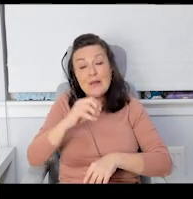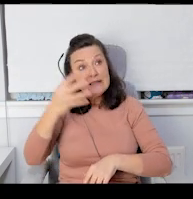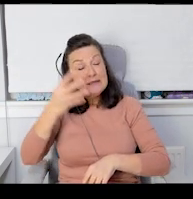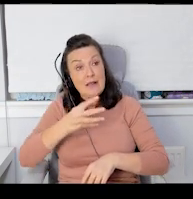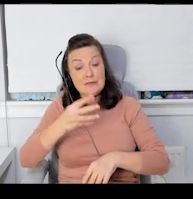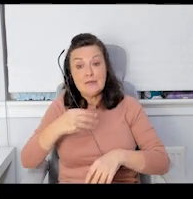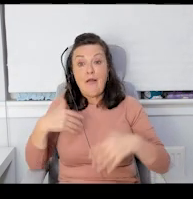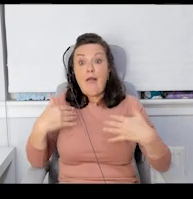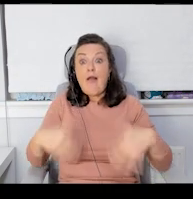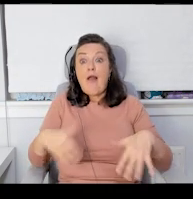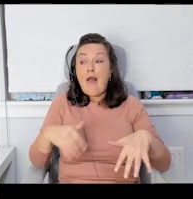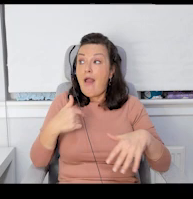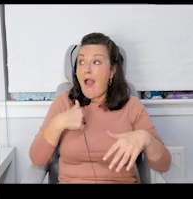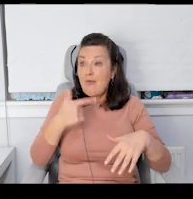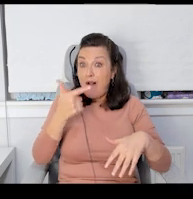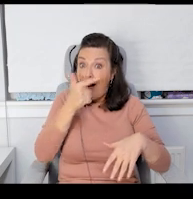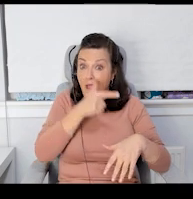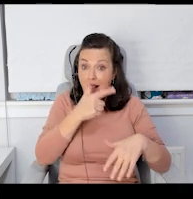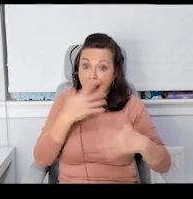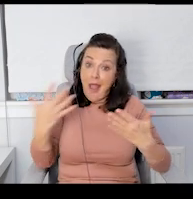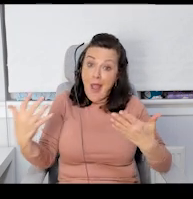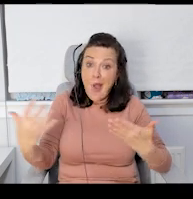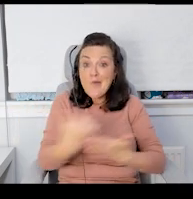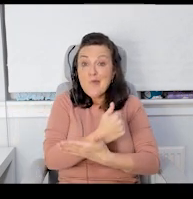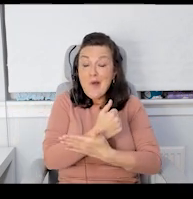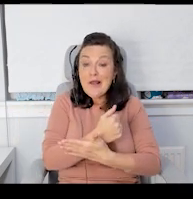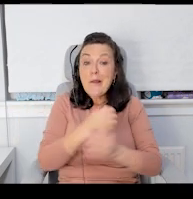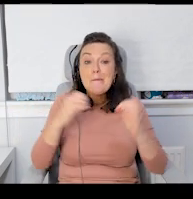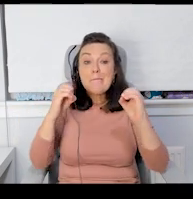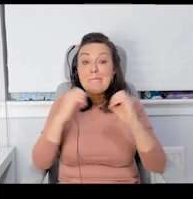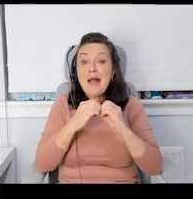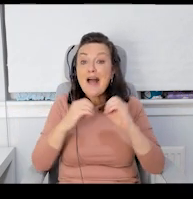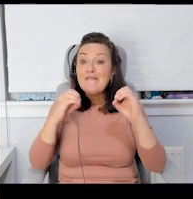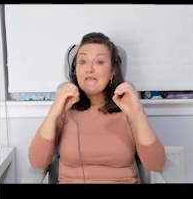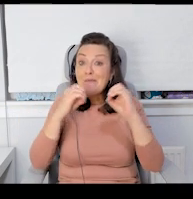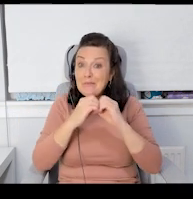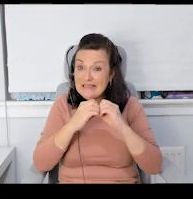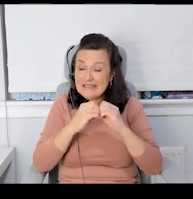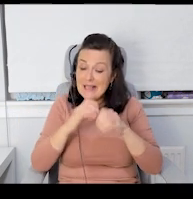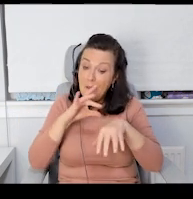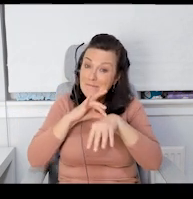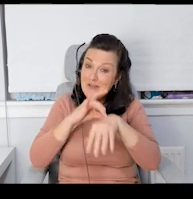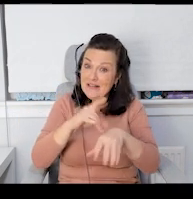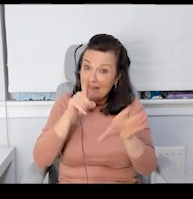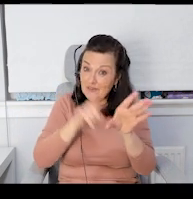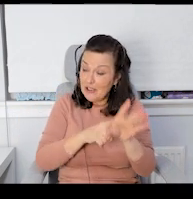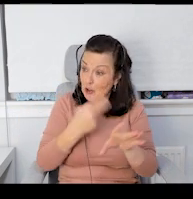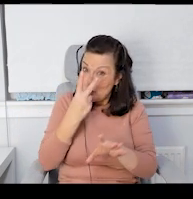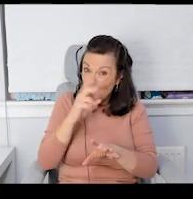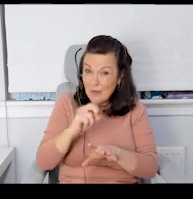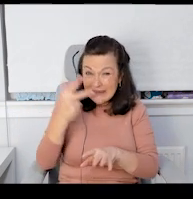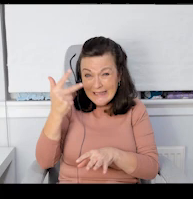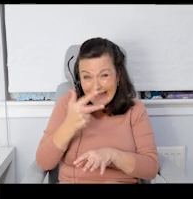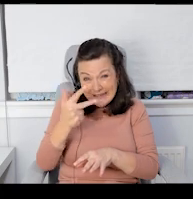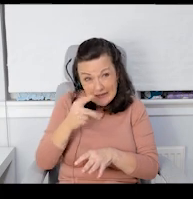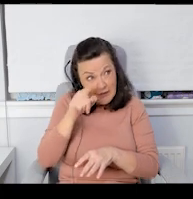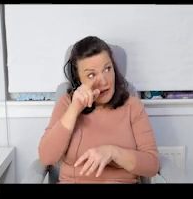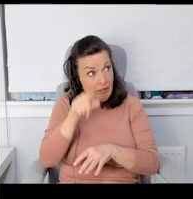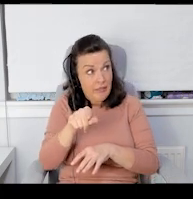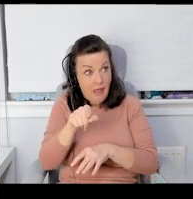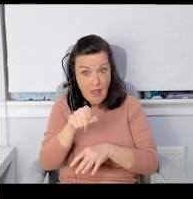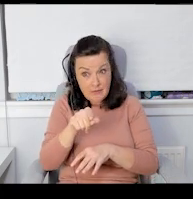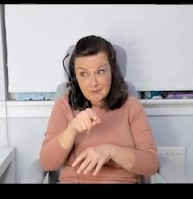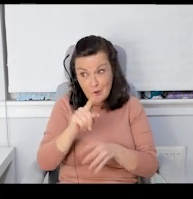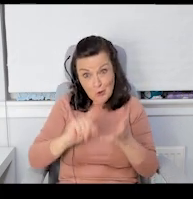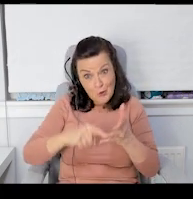with the Skills Development Scotland. And I was fortunate enough to win Balfour Beatty's Apprentice of the Year in 2018. And that's with our UK-wide company,